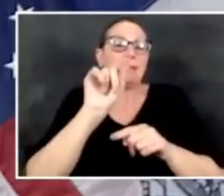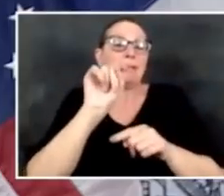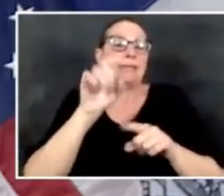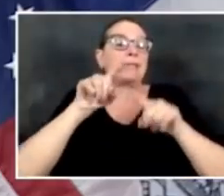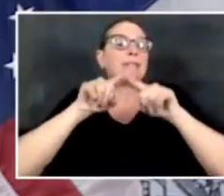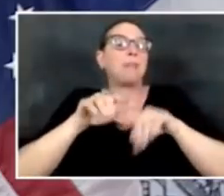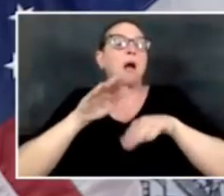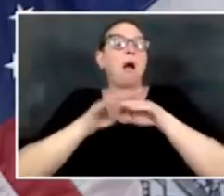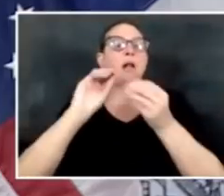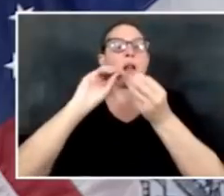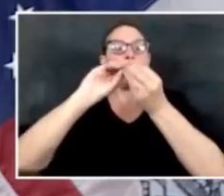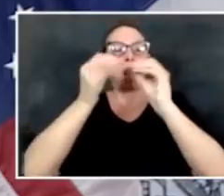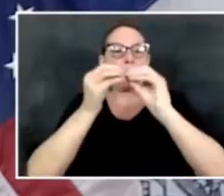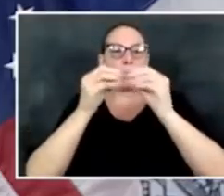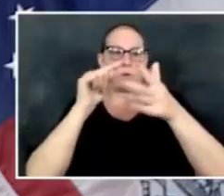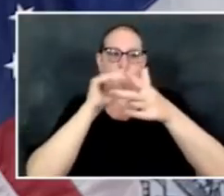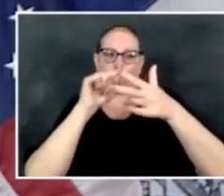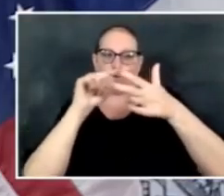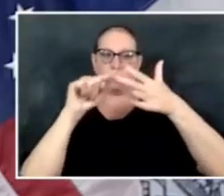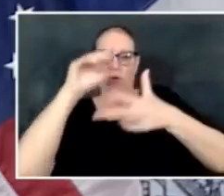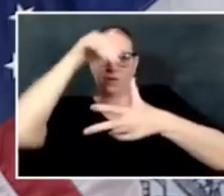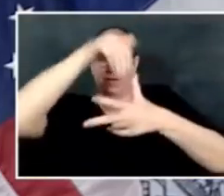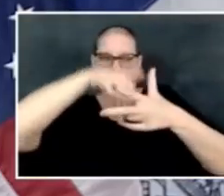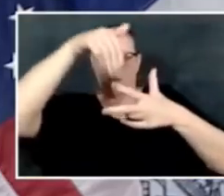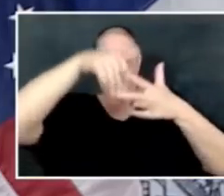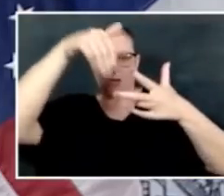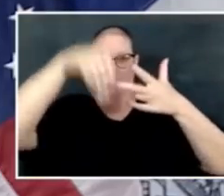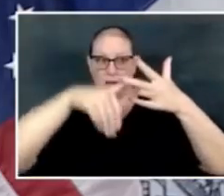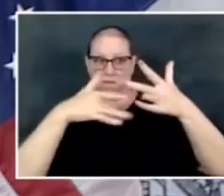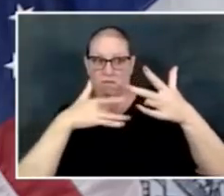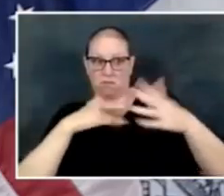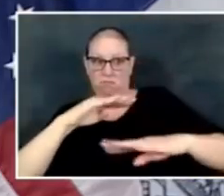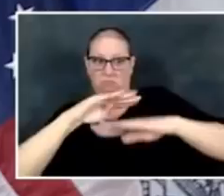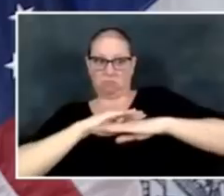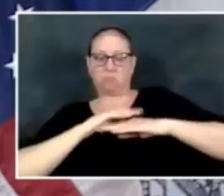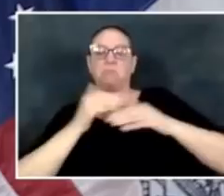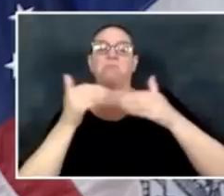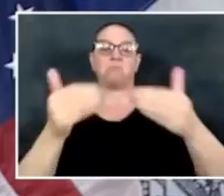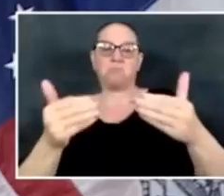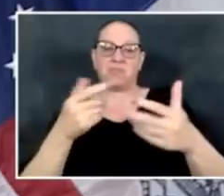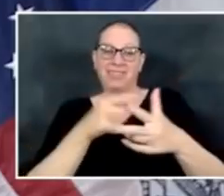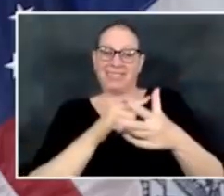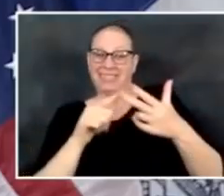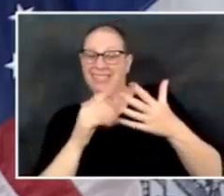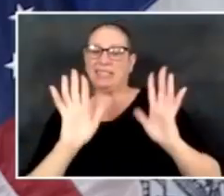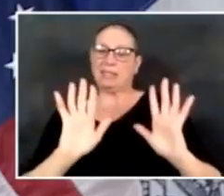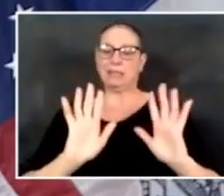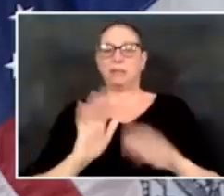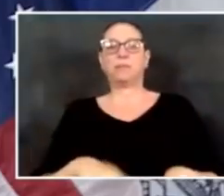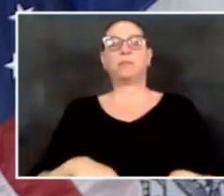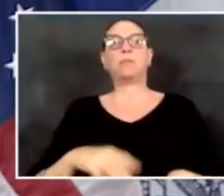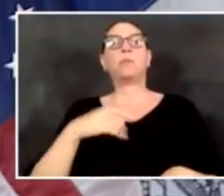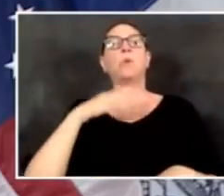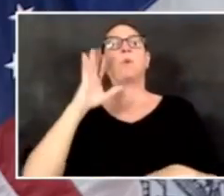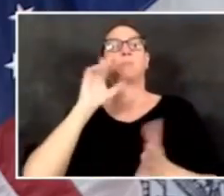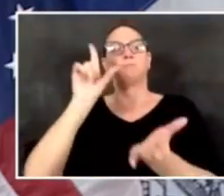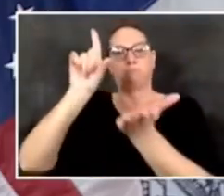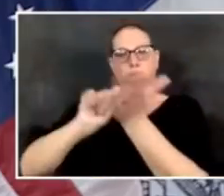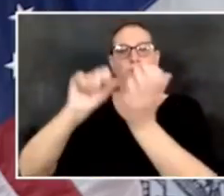year. But as I've said many times, we're going to be publishing a summer plan soon.